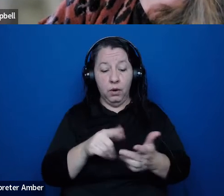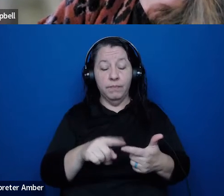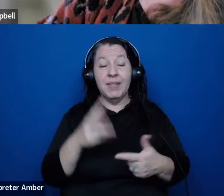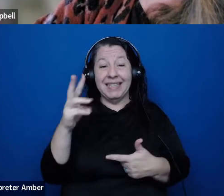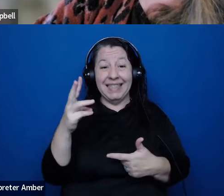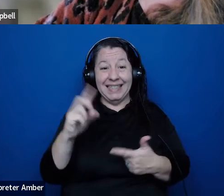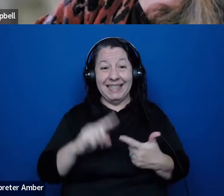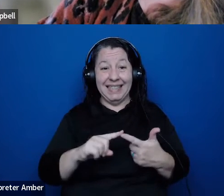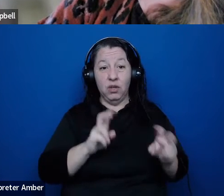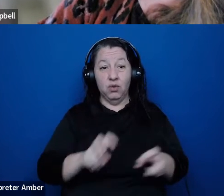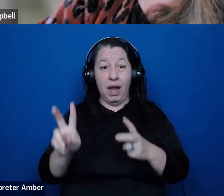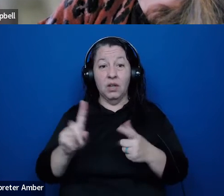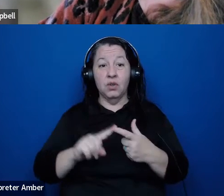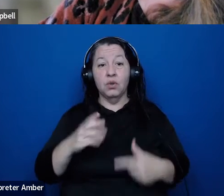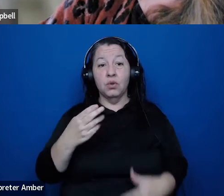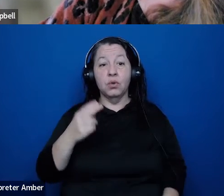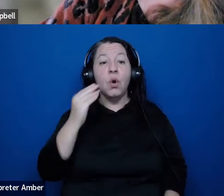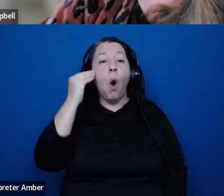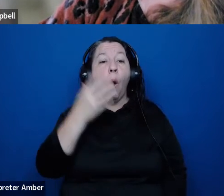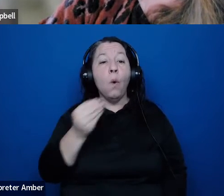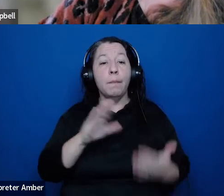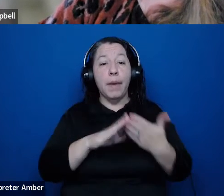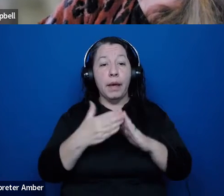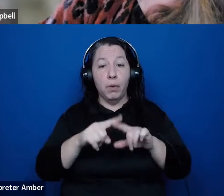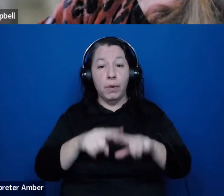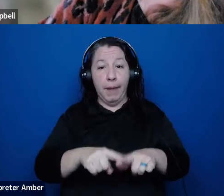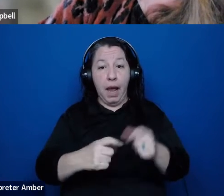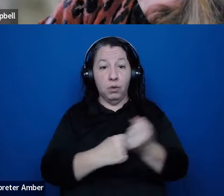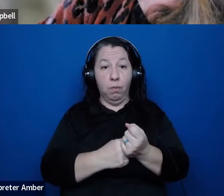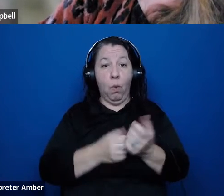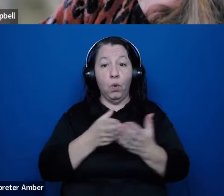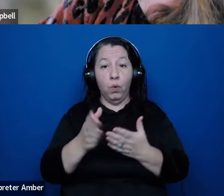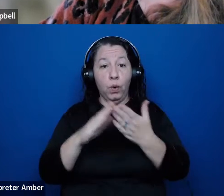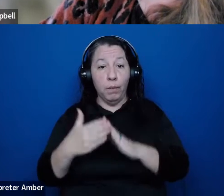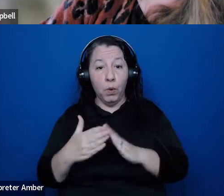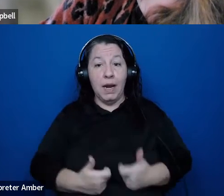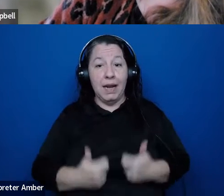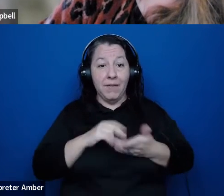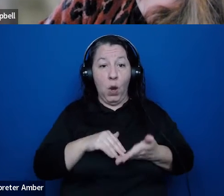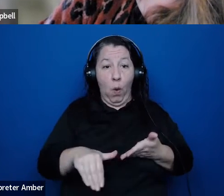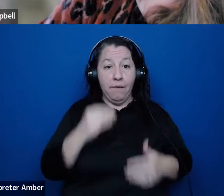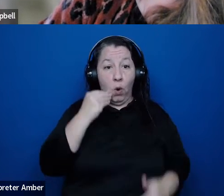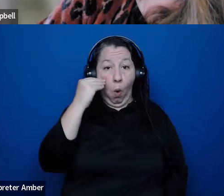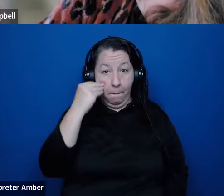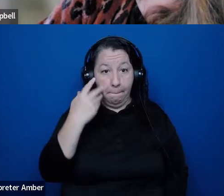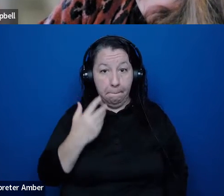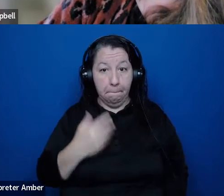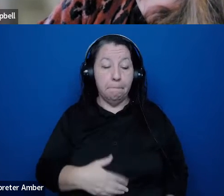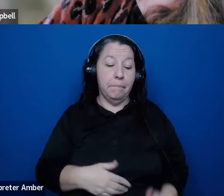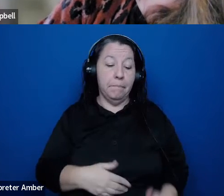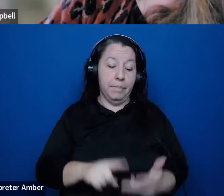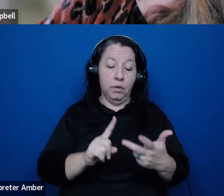have transitioned to home and community-based supported community living waiver homes. 3